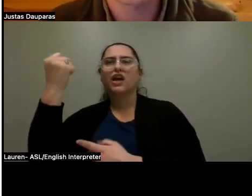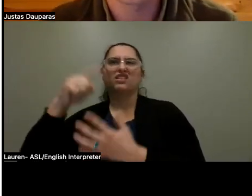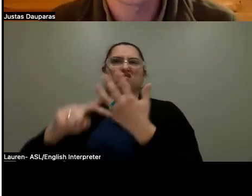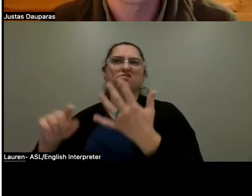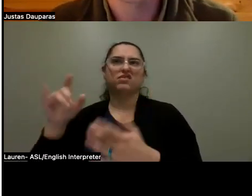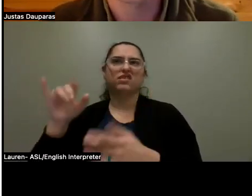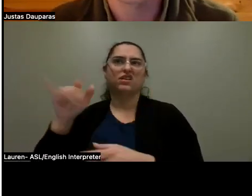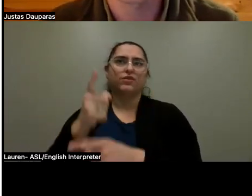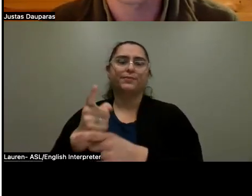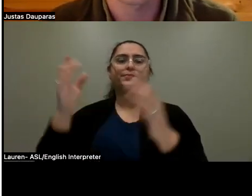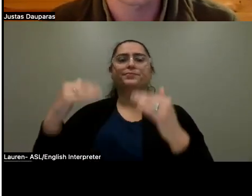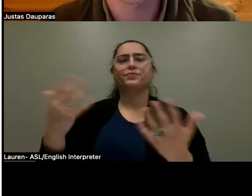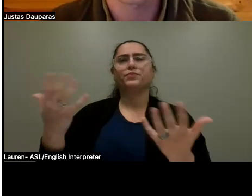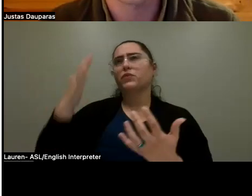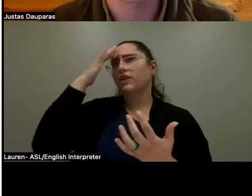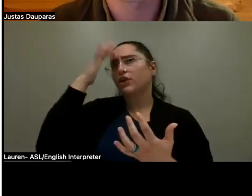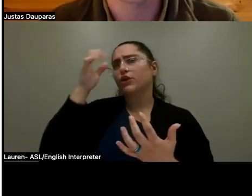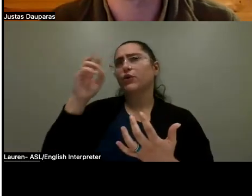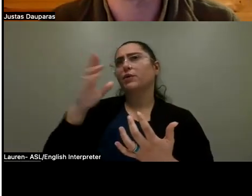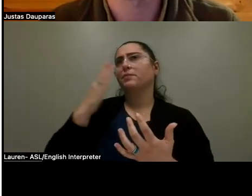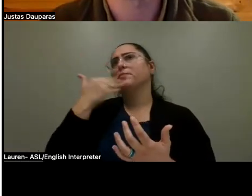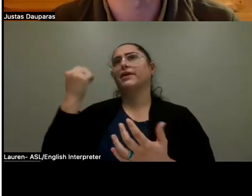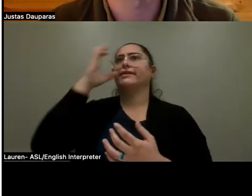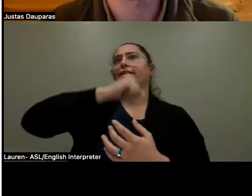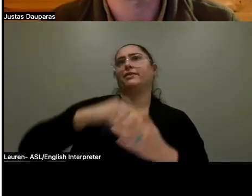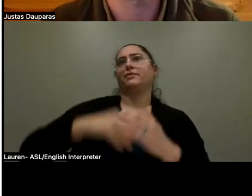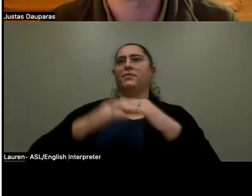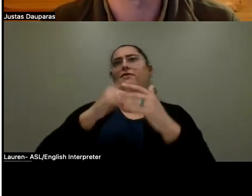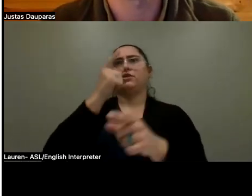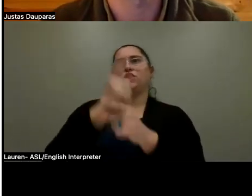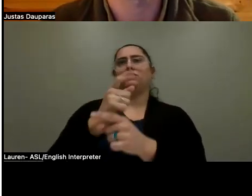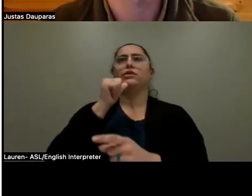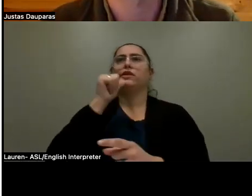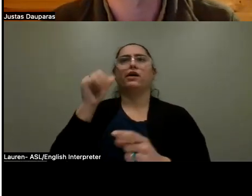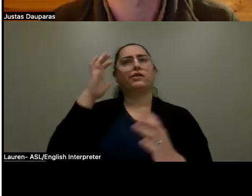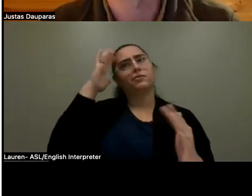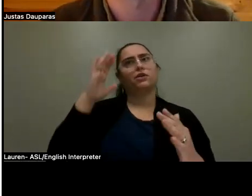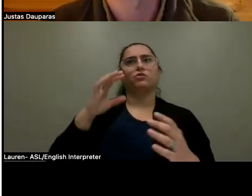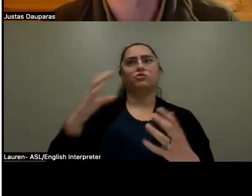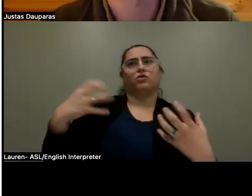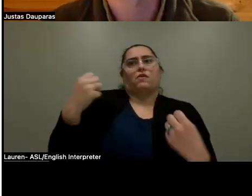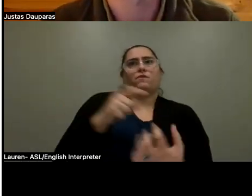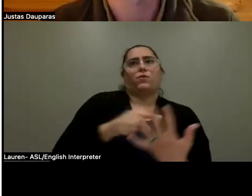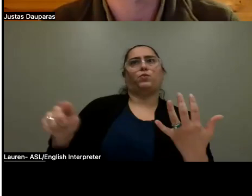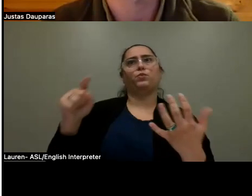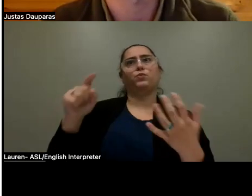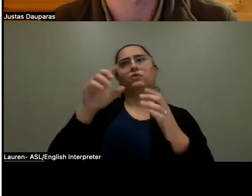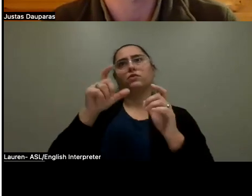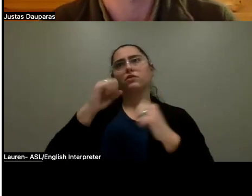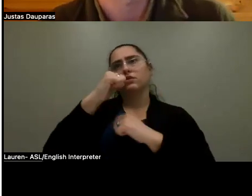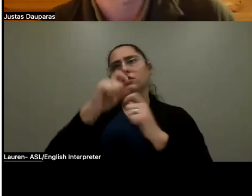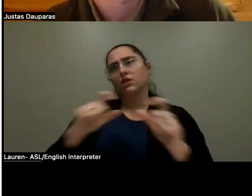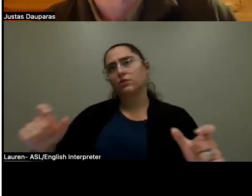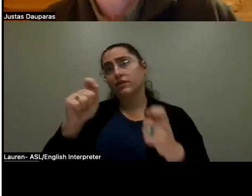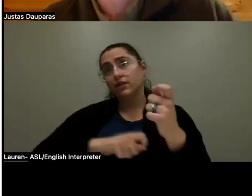theoretical or the best guess maximum accuracy? Presumably you don't expect to recover sequence exactly, given that many sequences are structurally